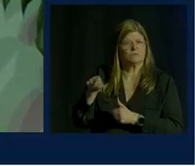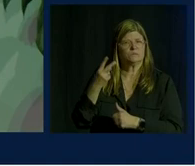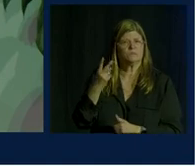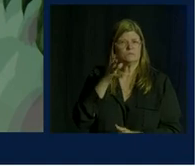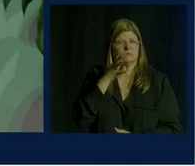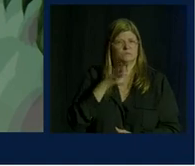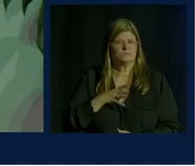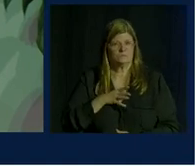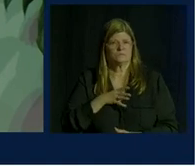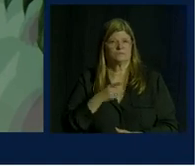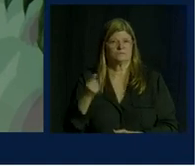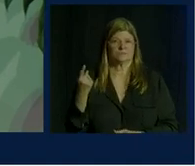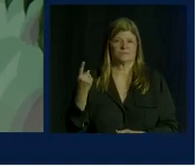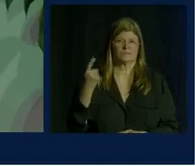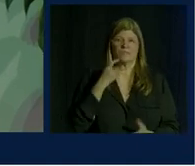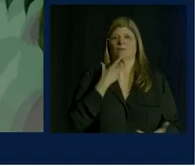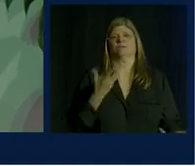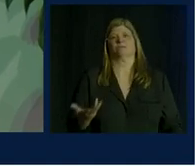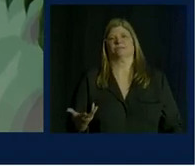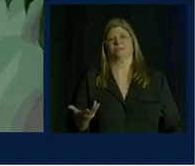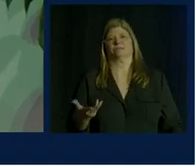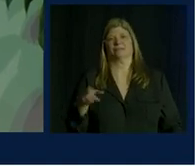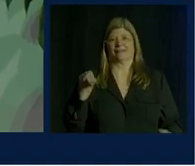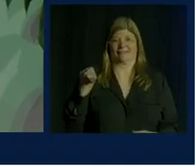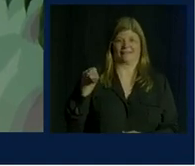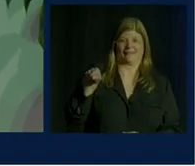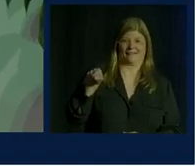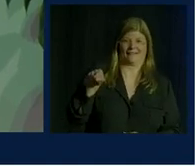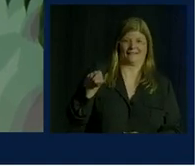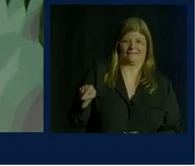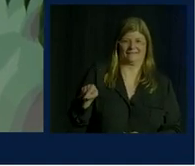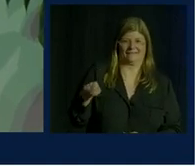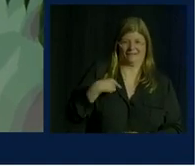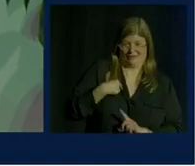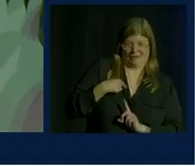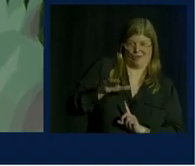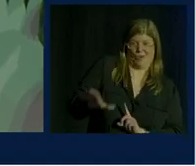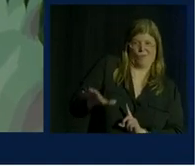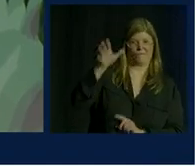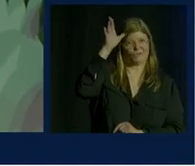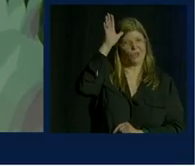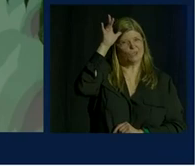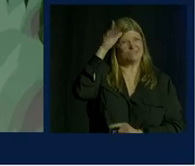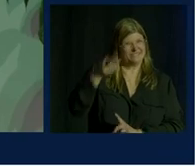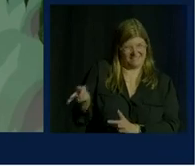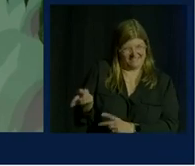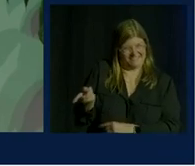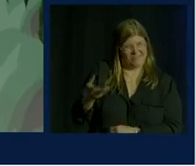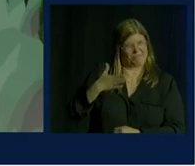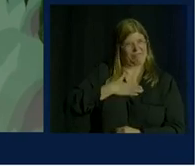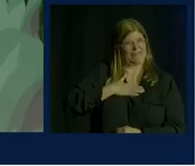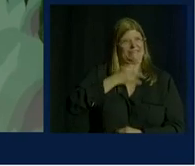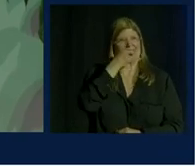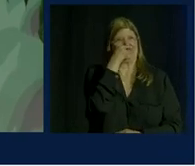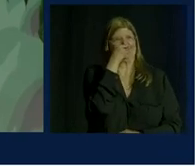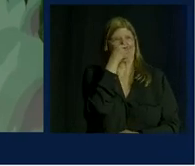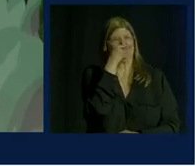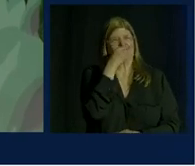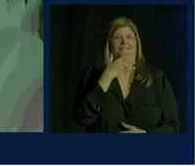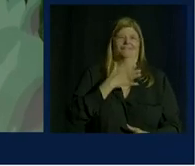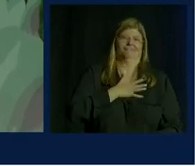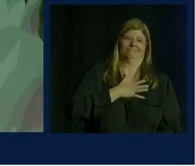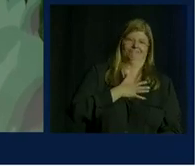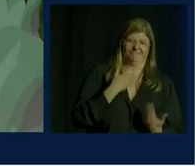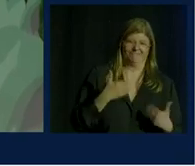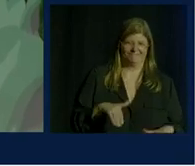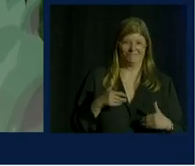I'm their father. And she's like, no. And I'm just like, yeah. So apparently I live in their shadow now.